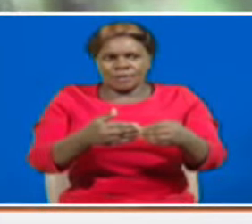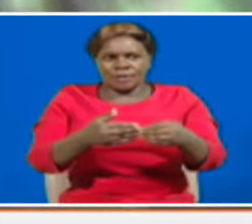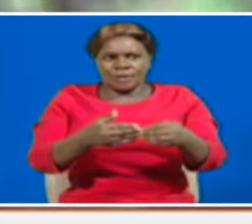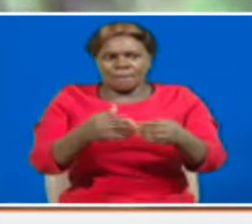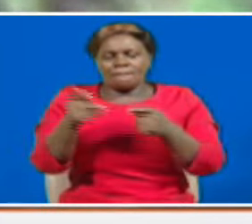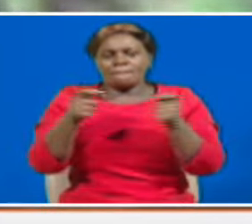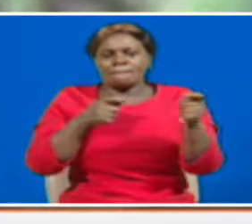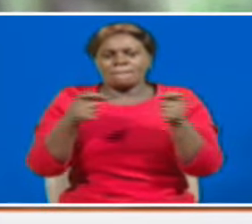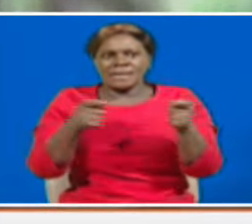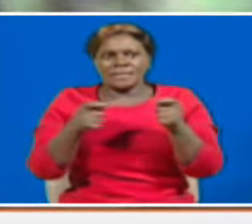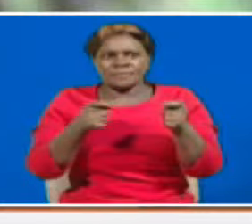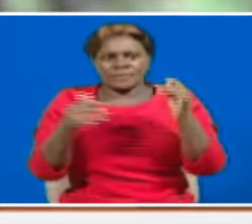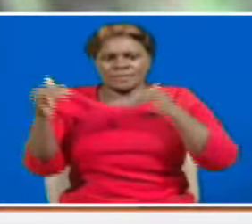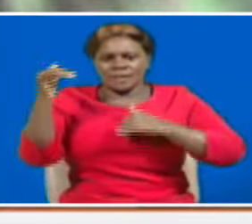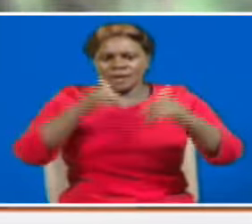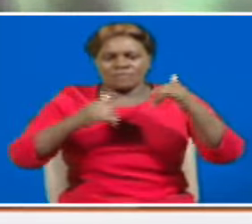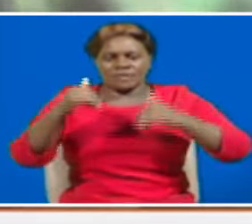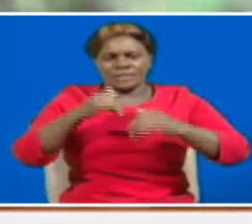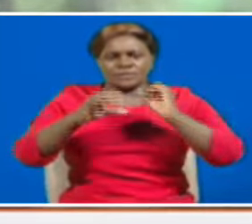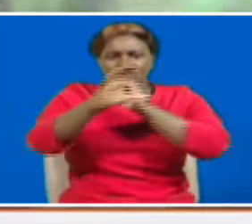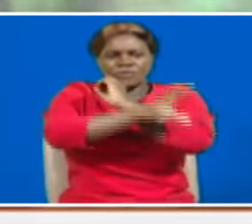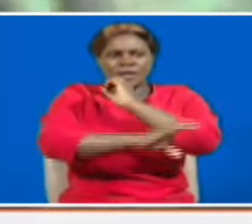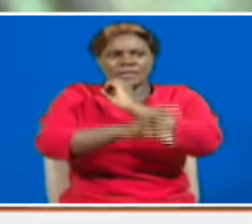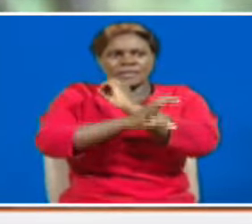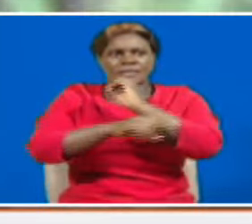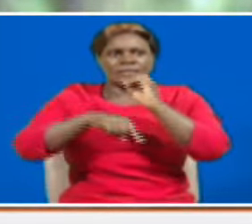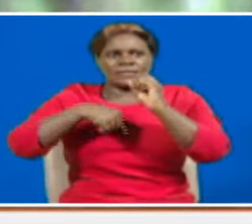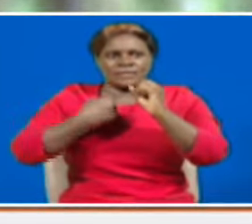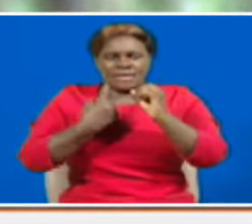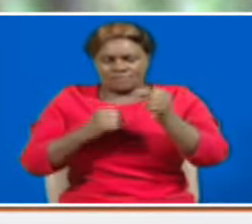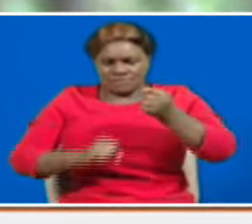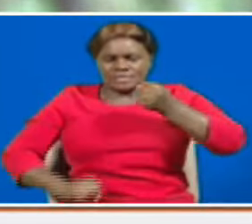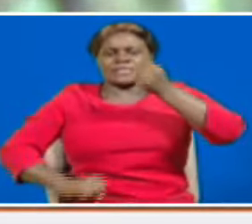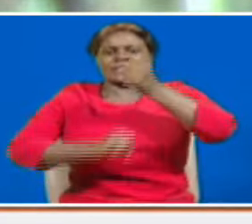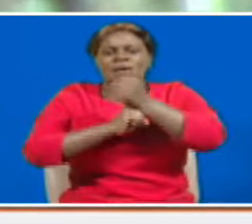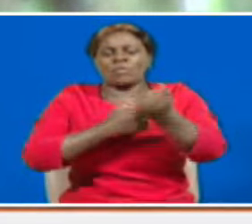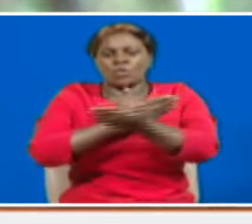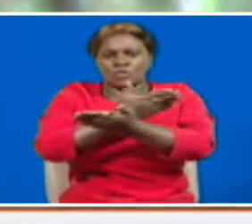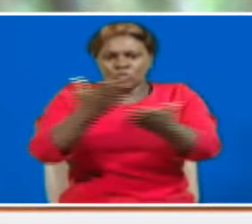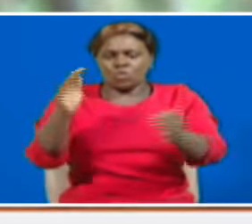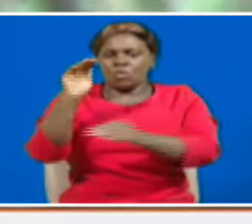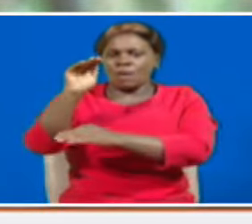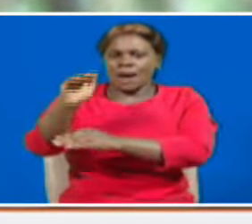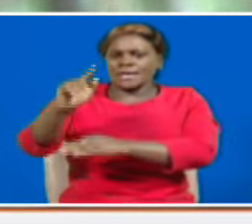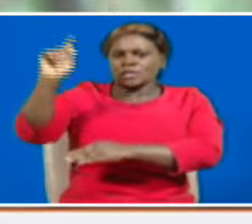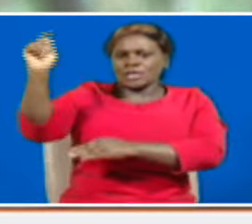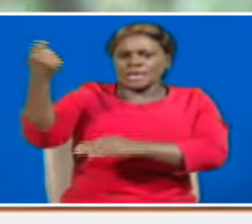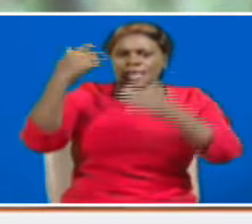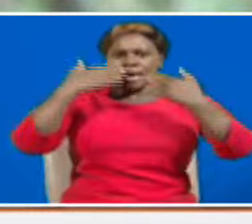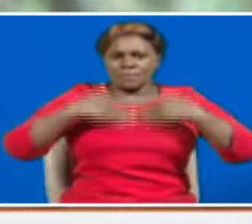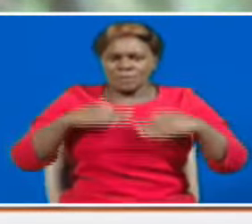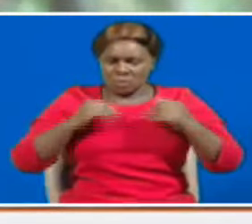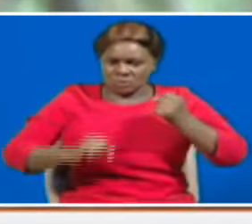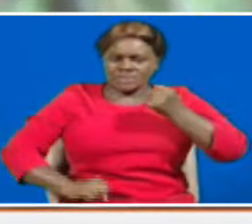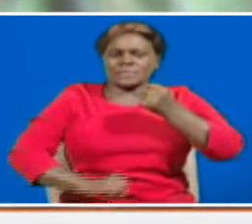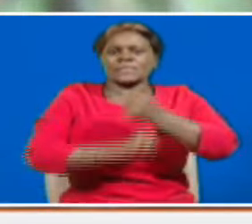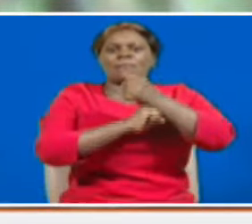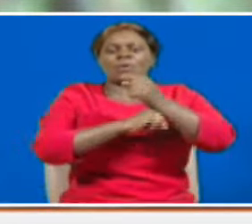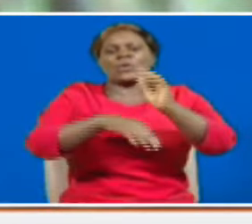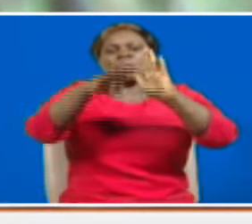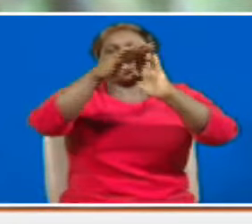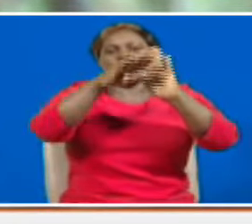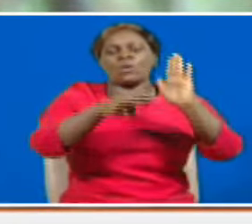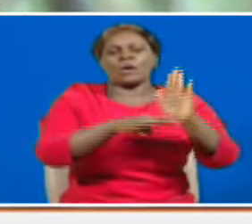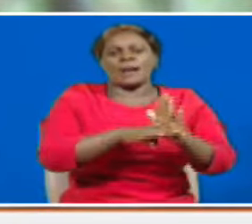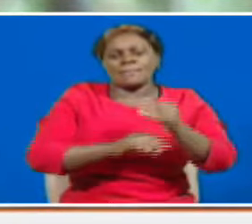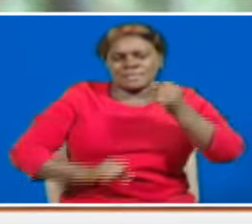the management of the affairs of this great country. We are right behind you, and we ask all Kenyans to support this program and to